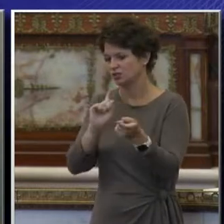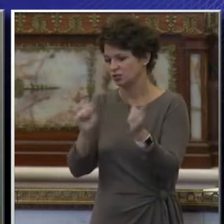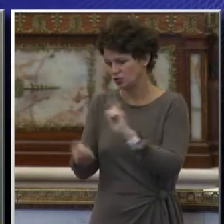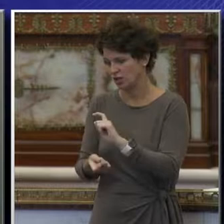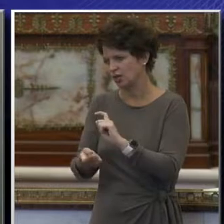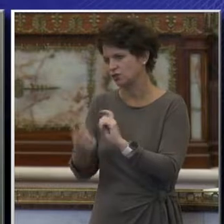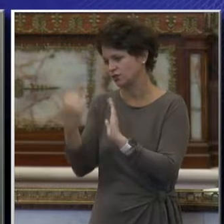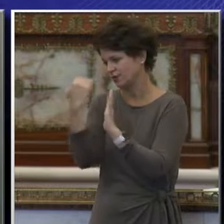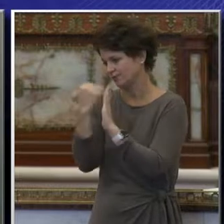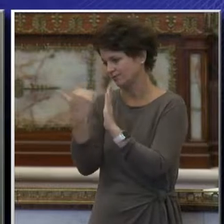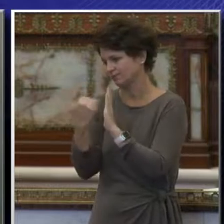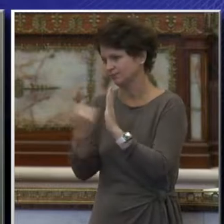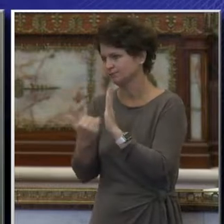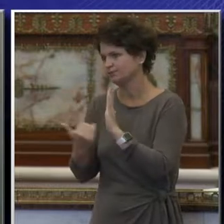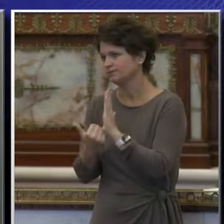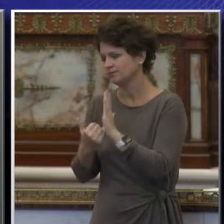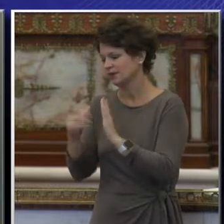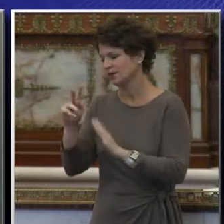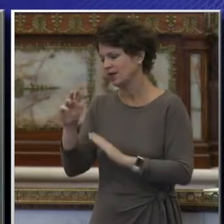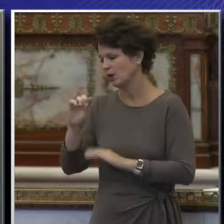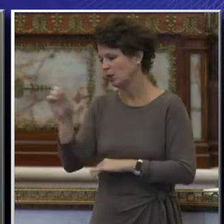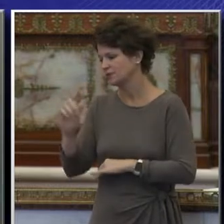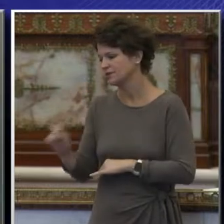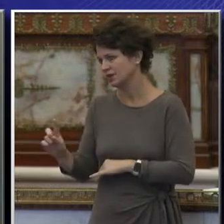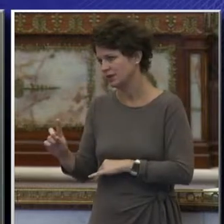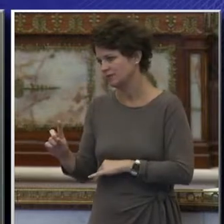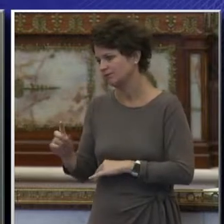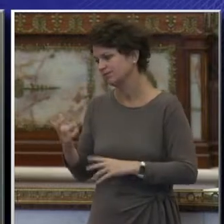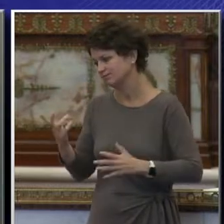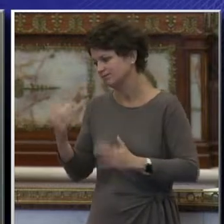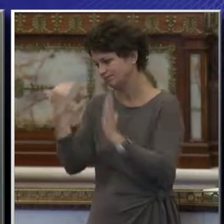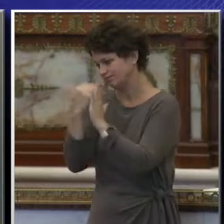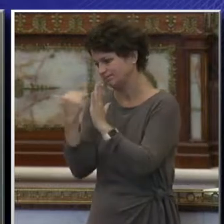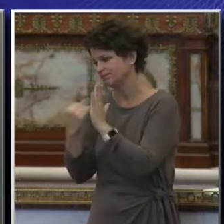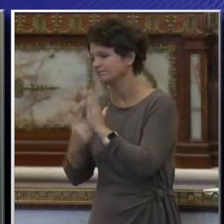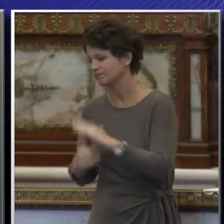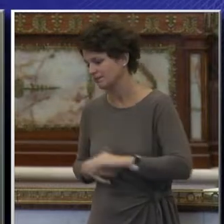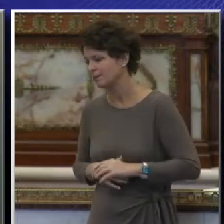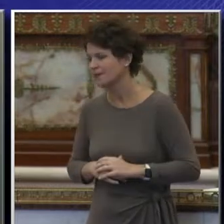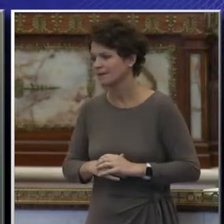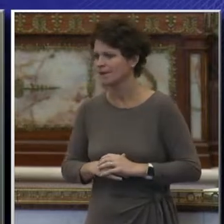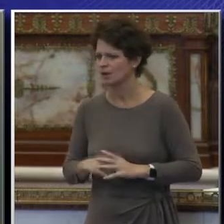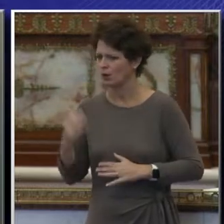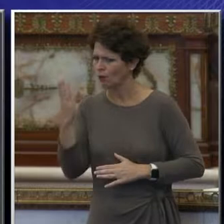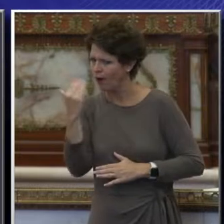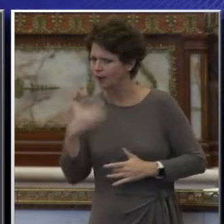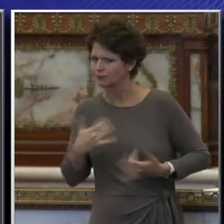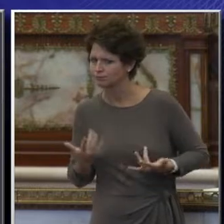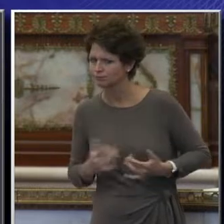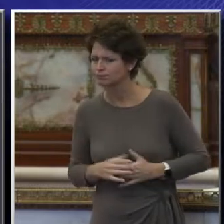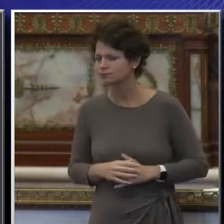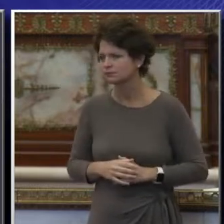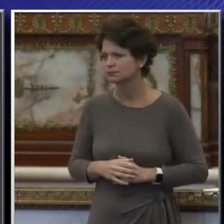underlying KOZ underlying legislation. Why?